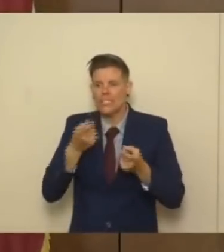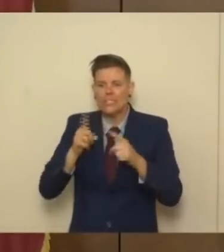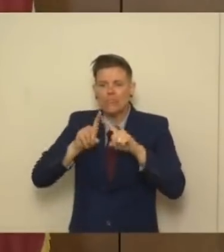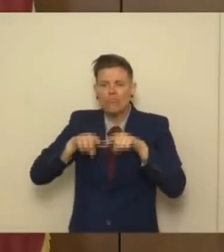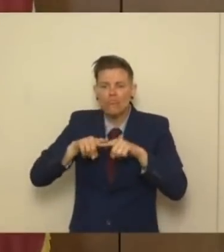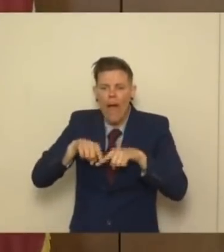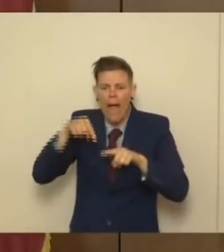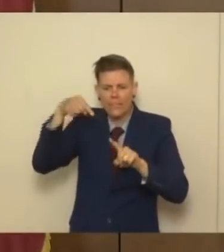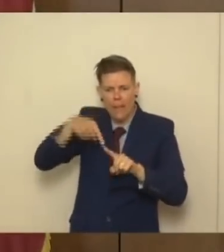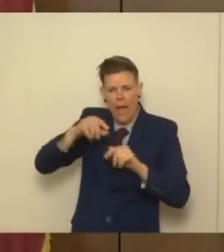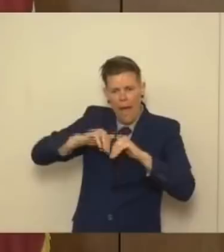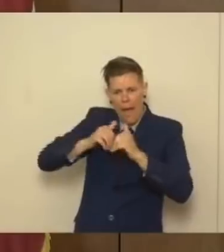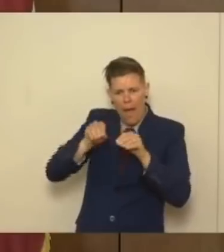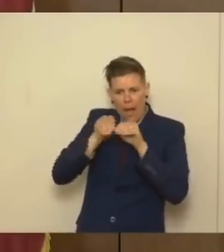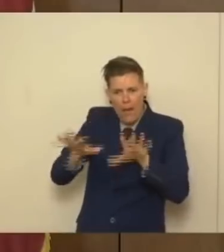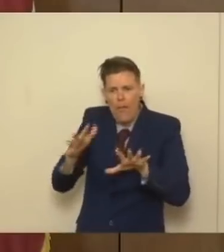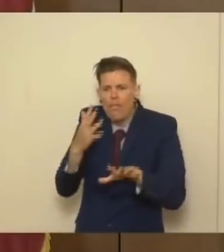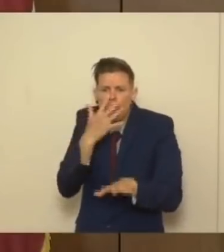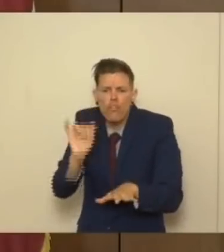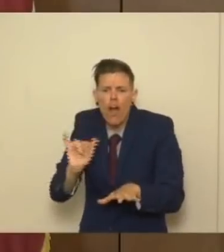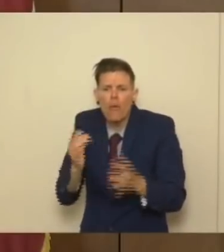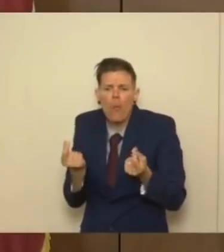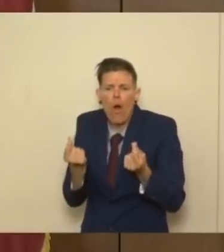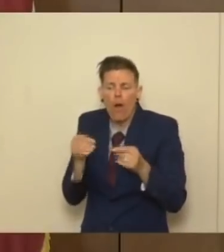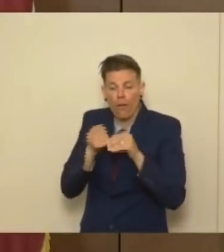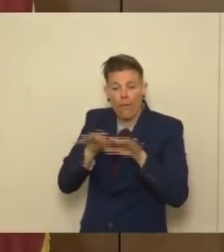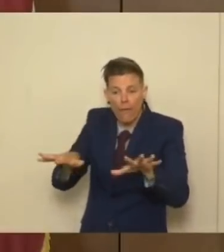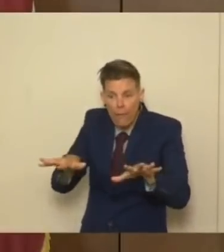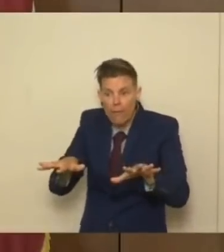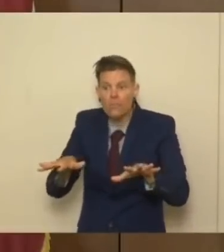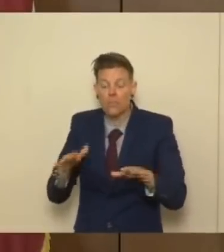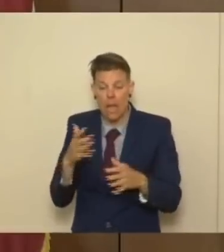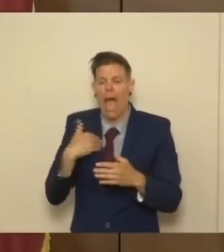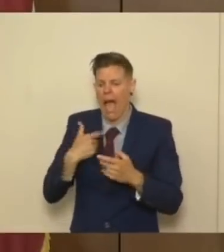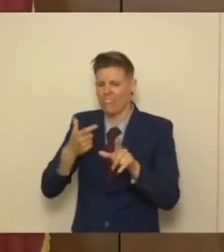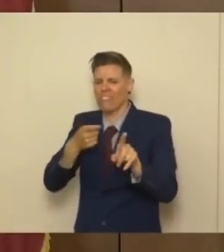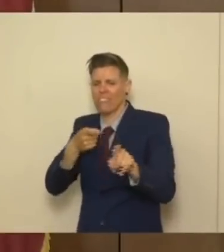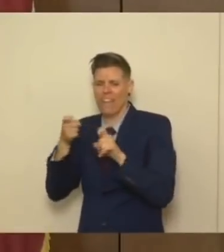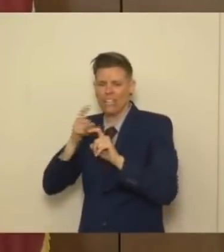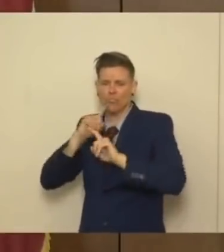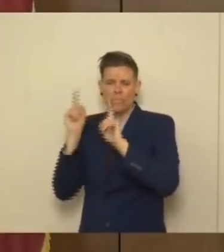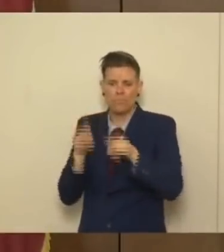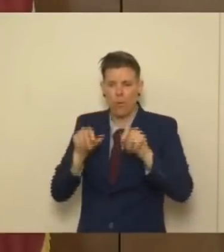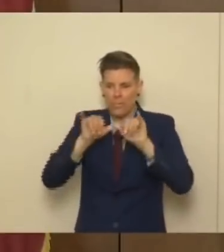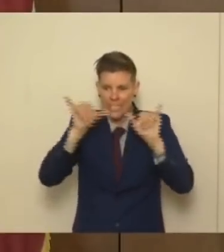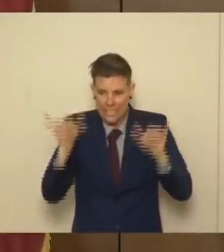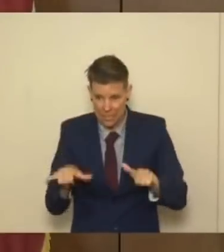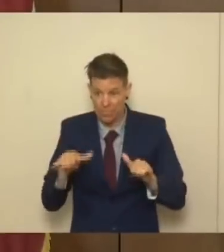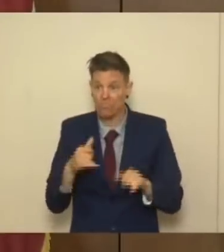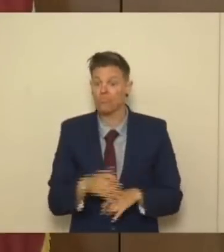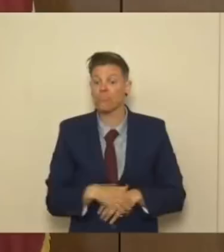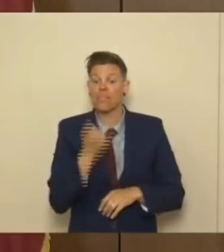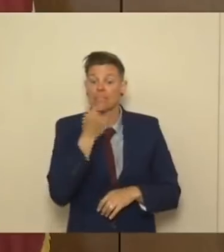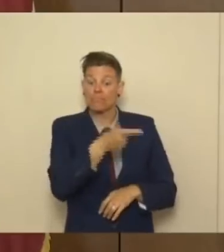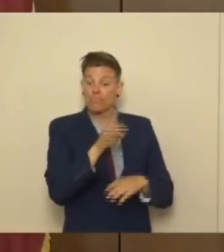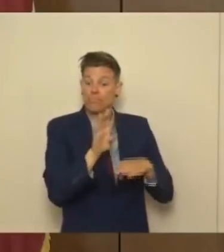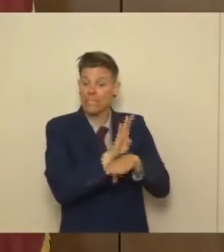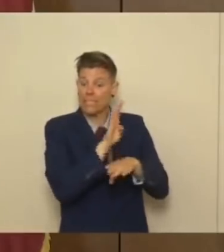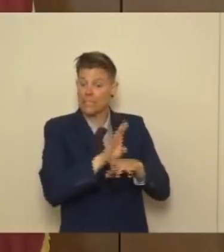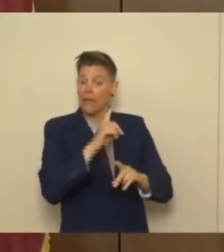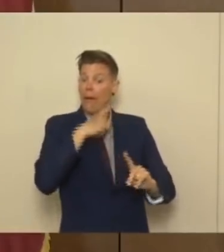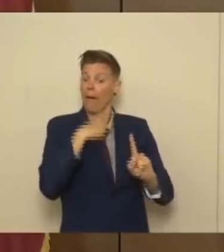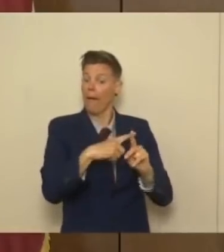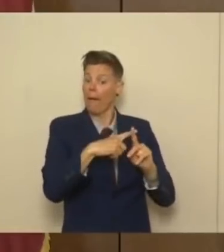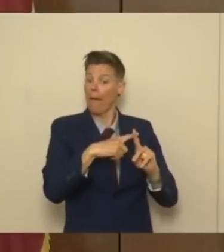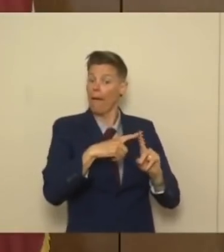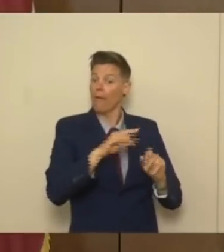response system for entities, businesses, and organizations that have a positive case. Those same rules